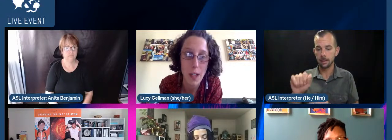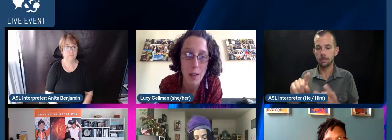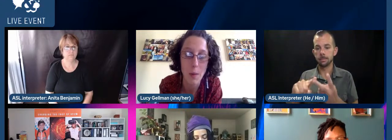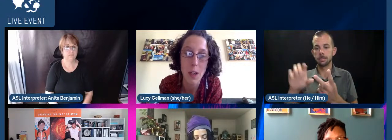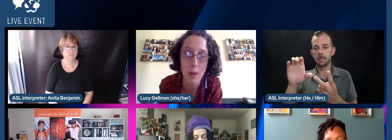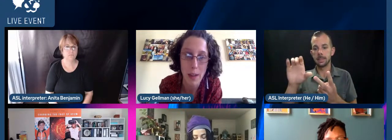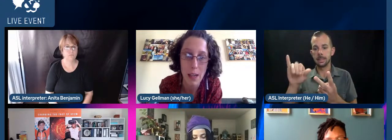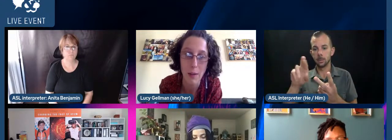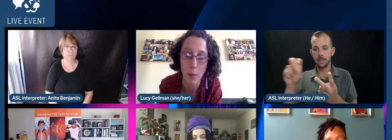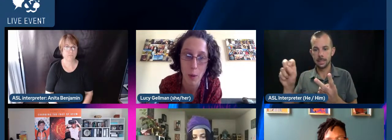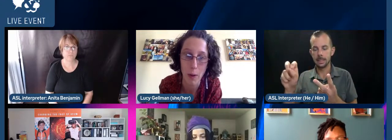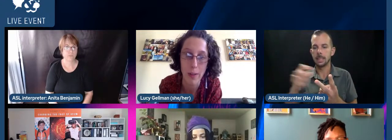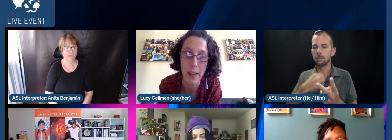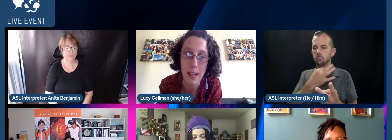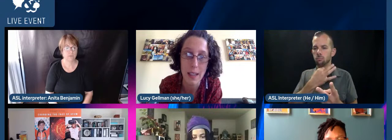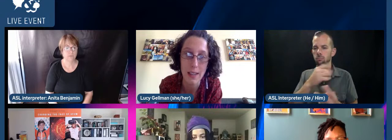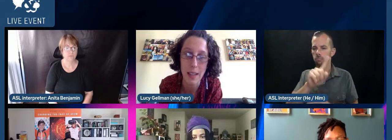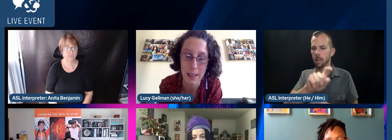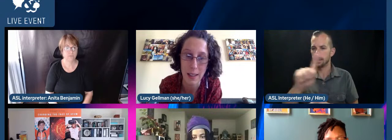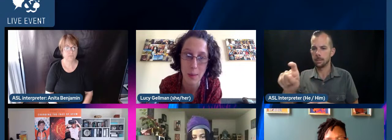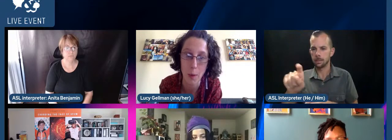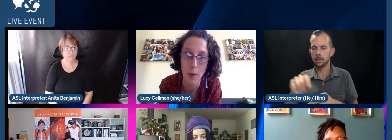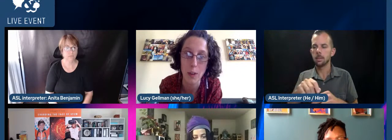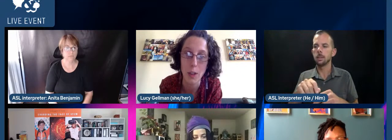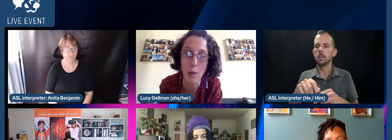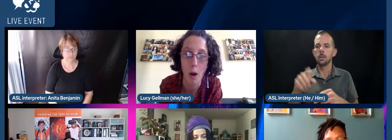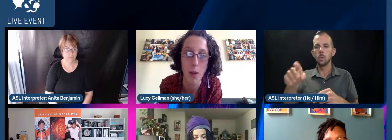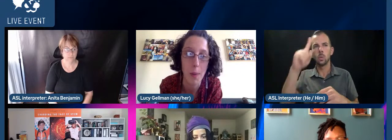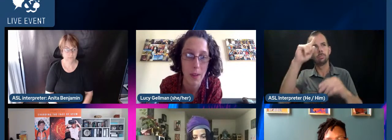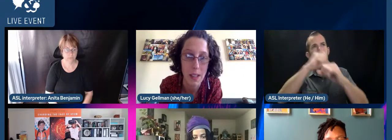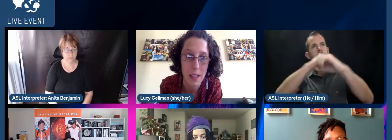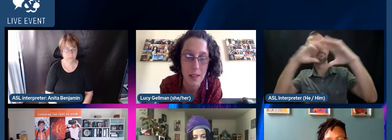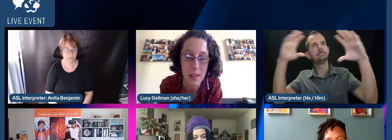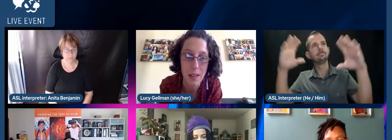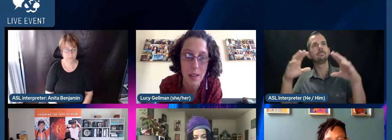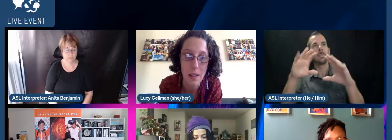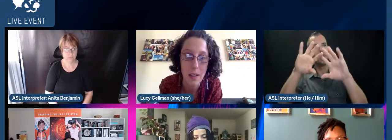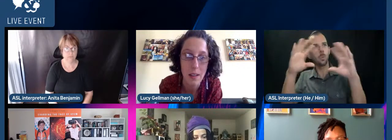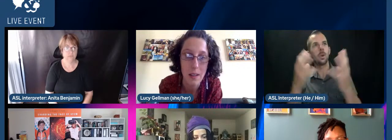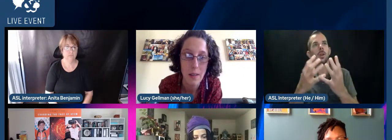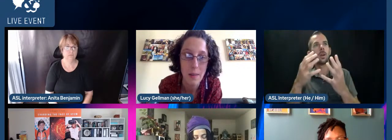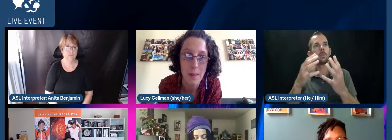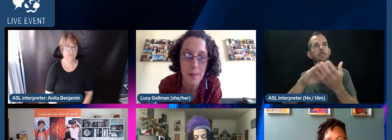what do you vision when you think of a world that is accessible to all abilities?